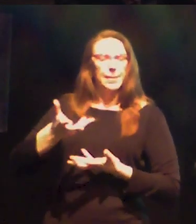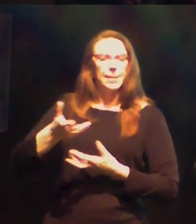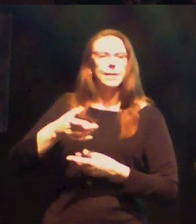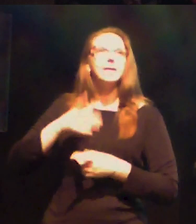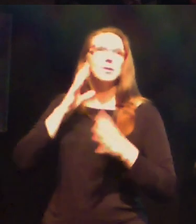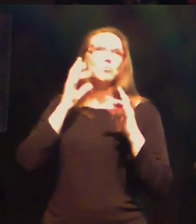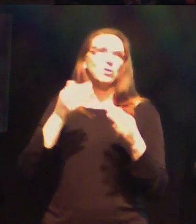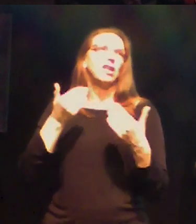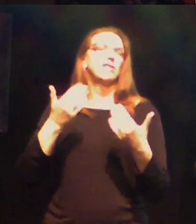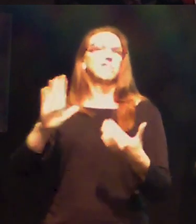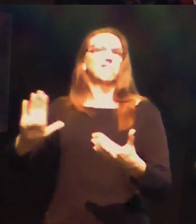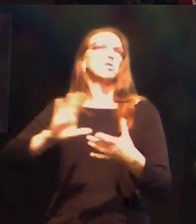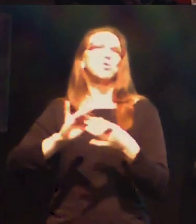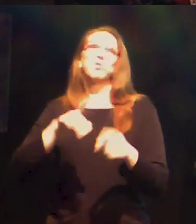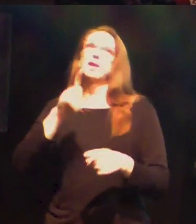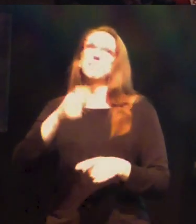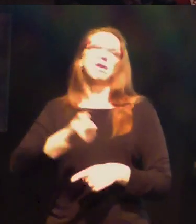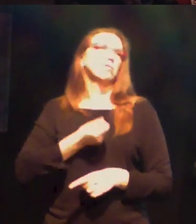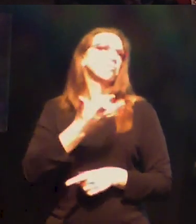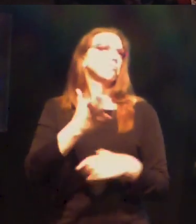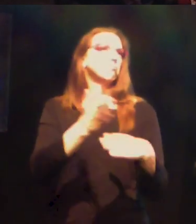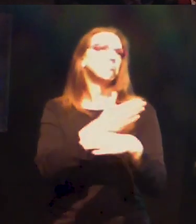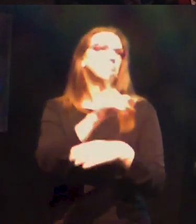to tell this story, yeah.